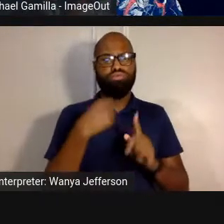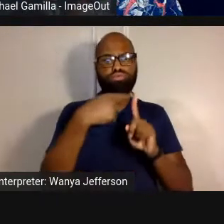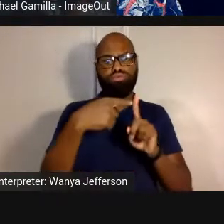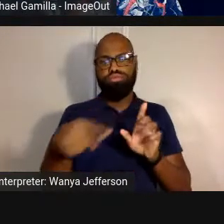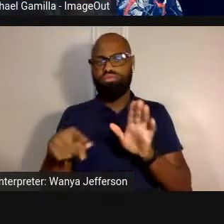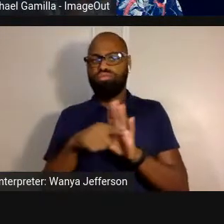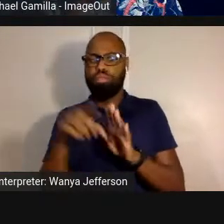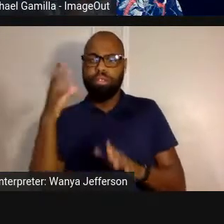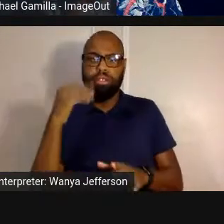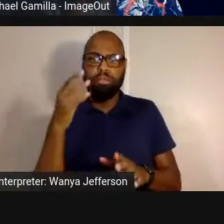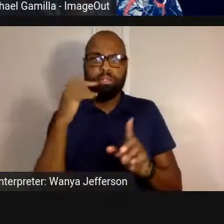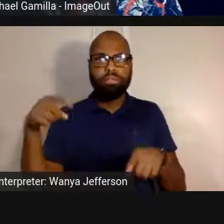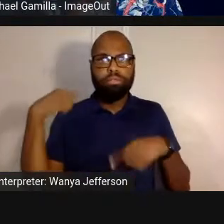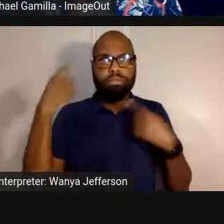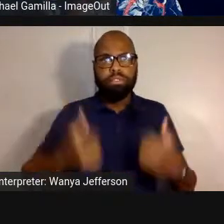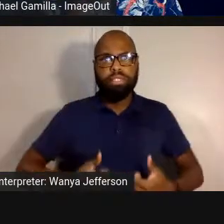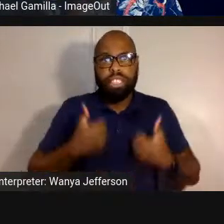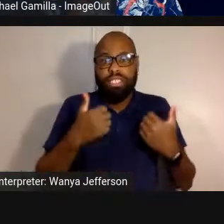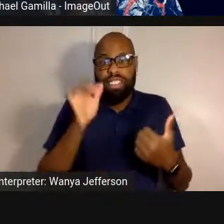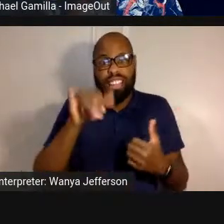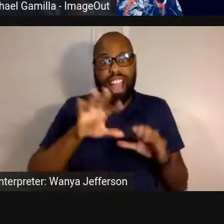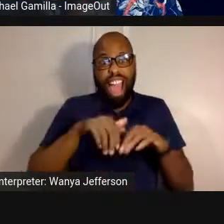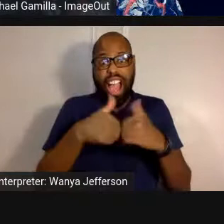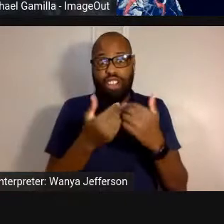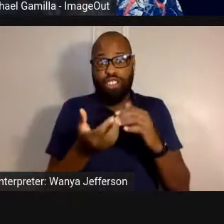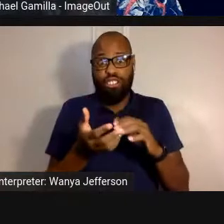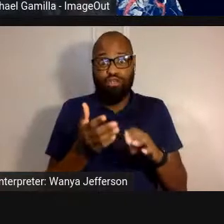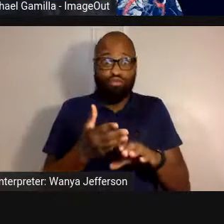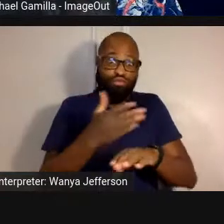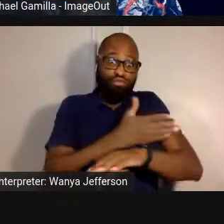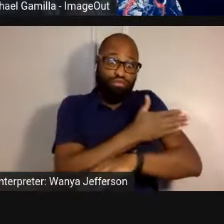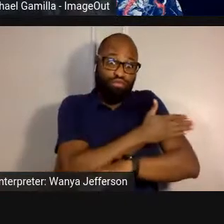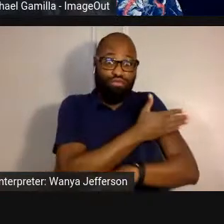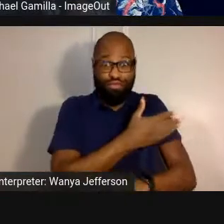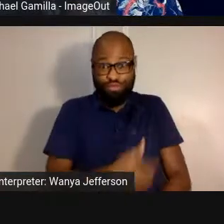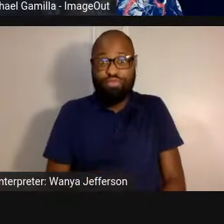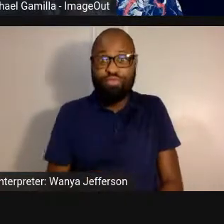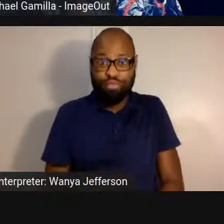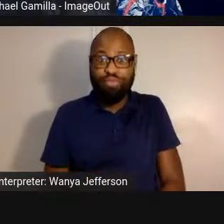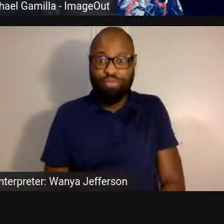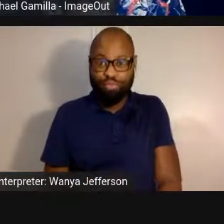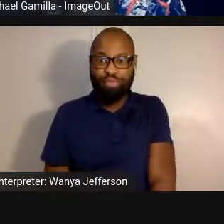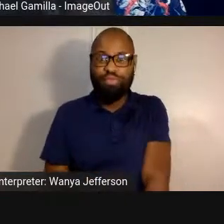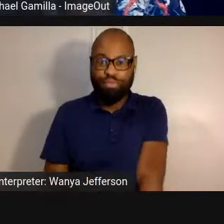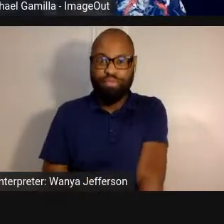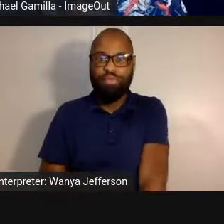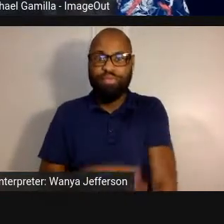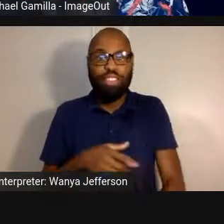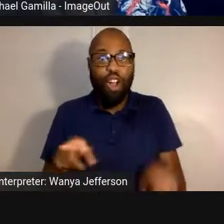lived because that's how you grow. Yeah. Vote for nowhere.